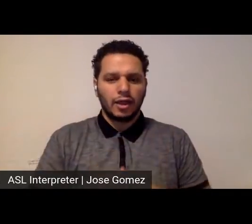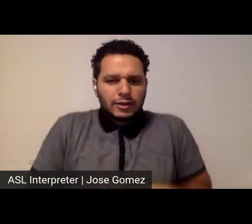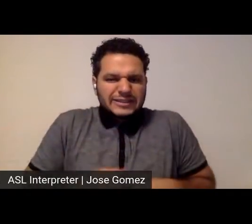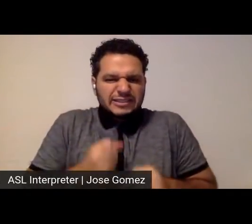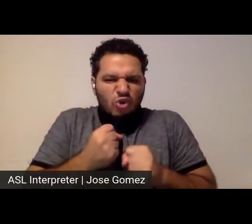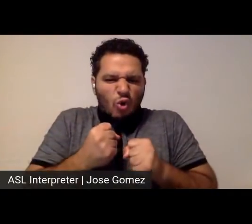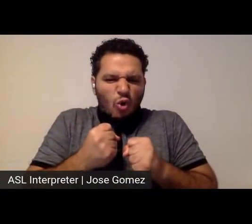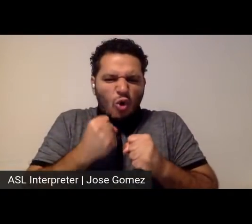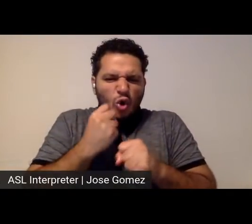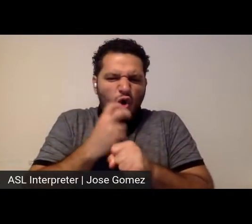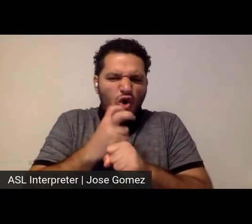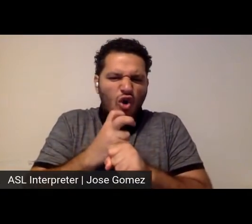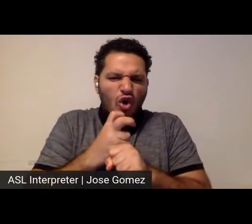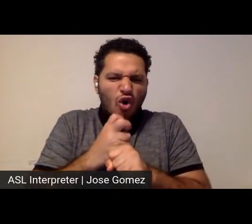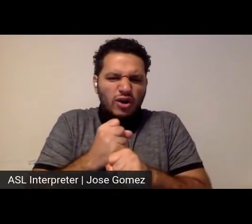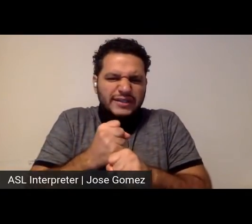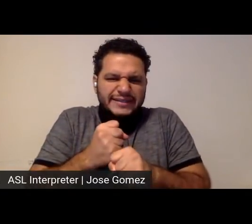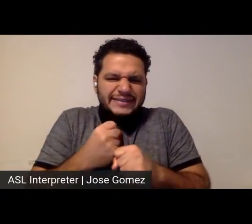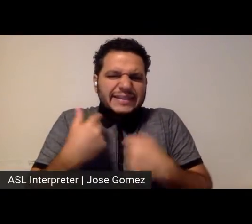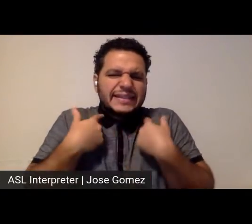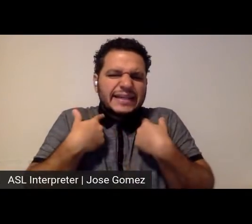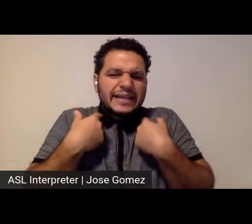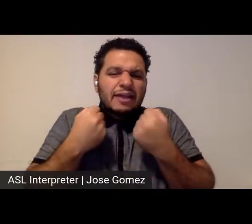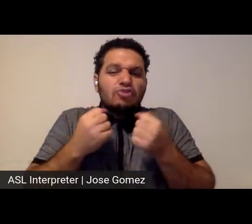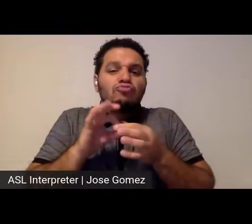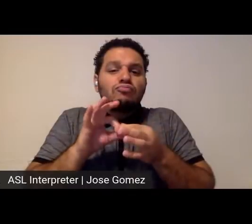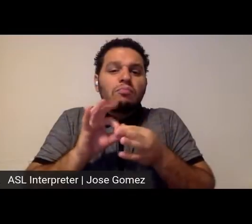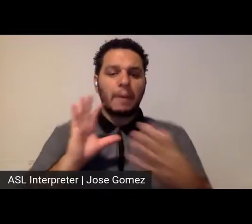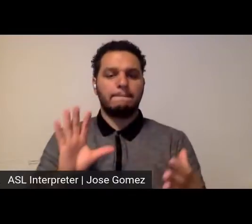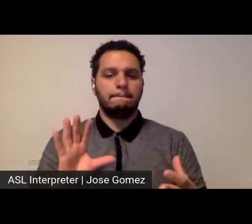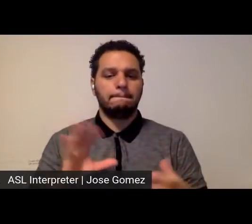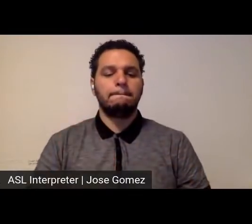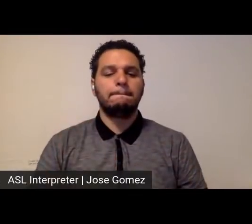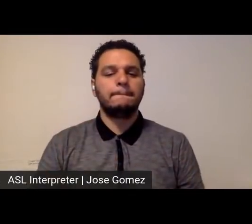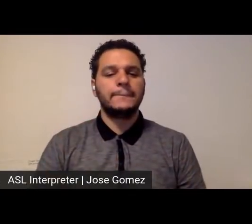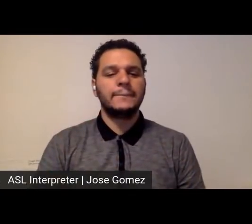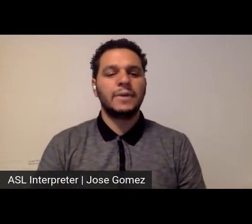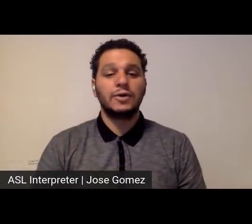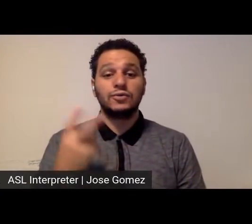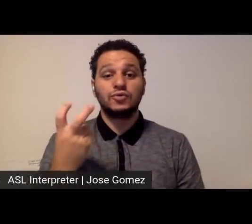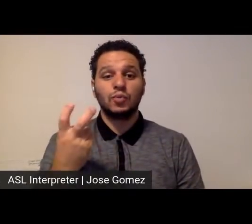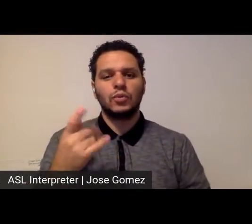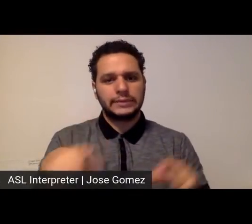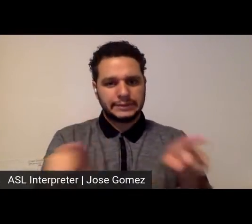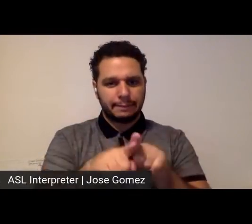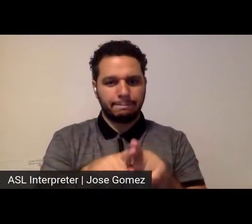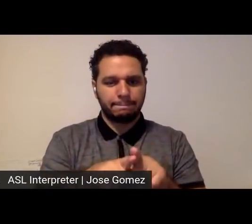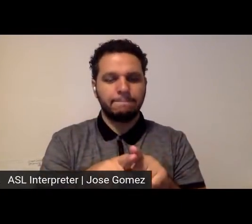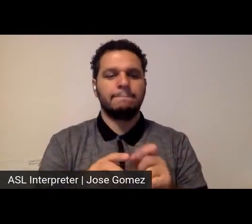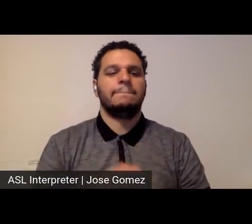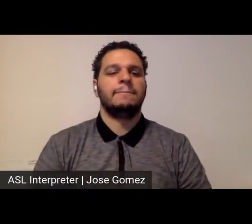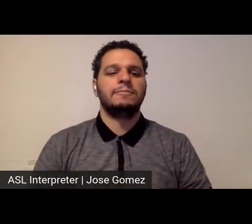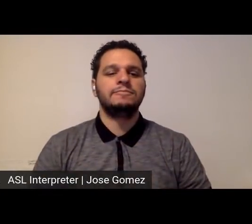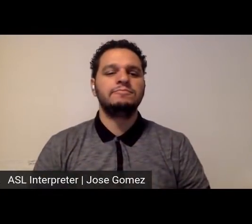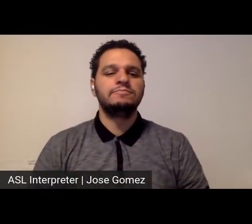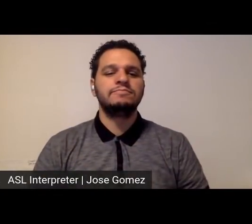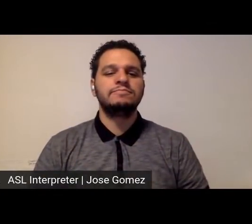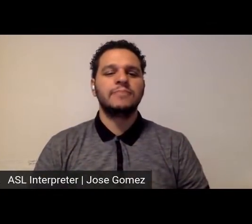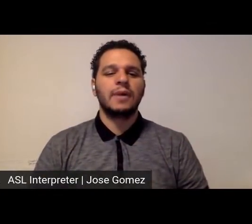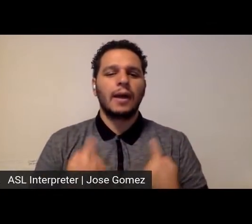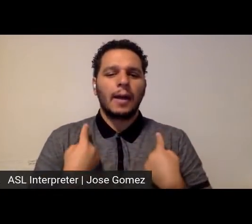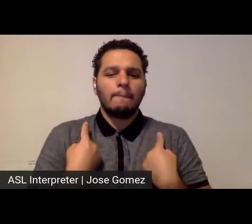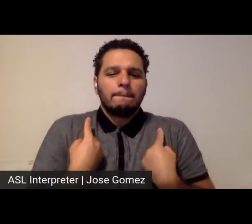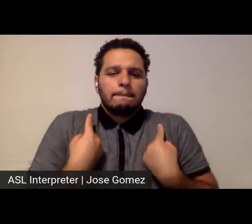your shoulders, up in your neck, and just relax. Two more like that. Up in your shoulders, up, up,